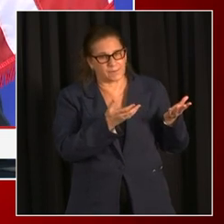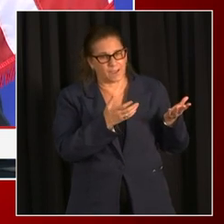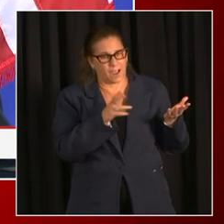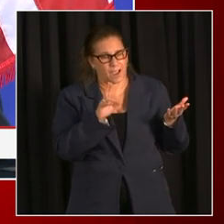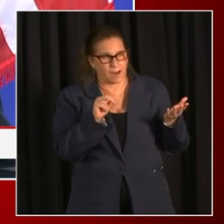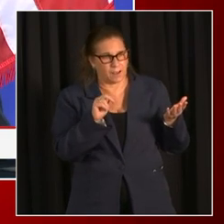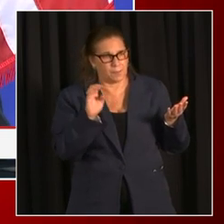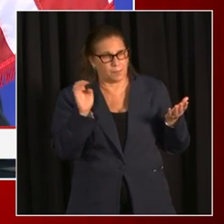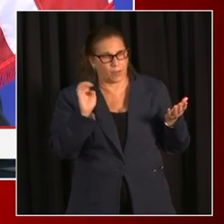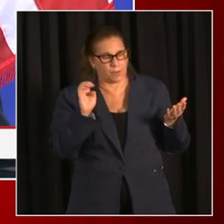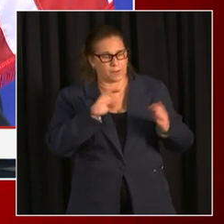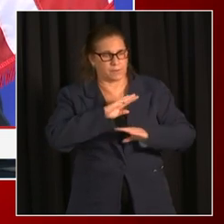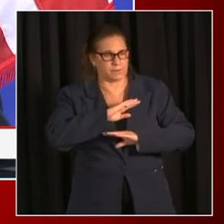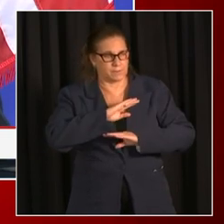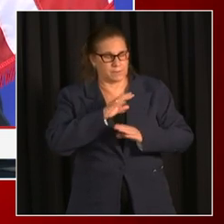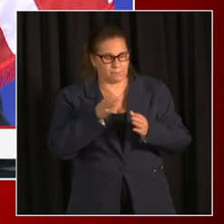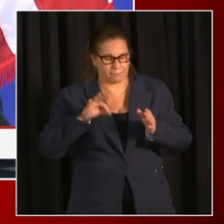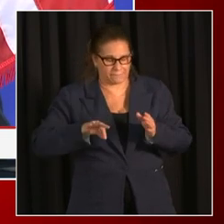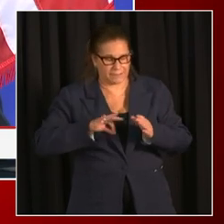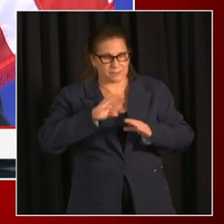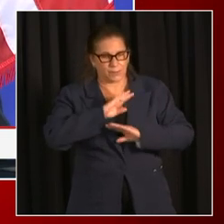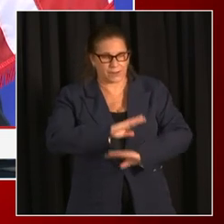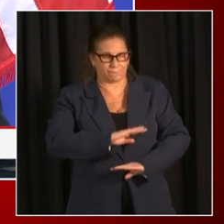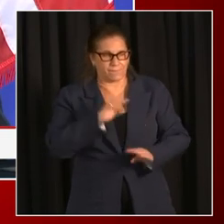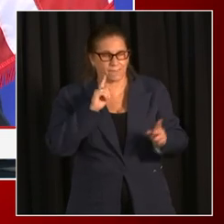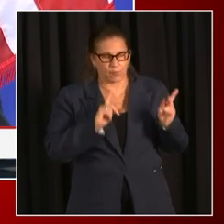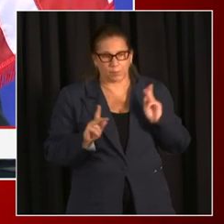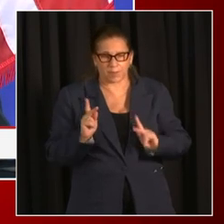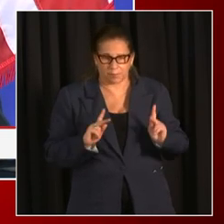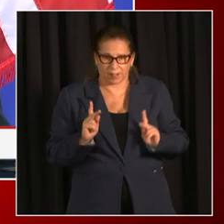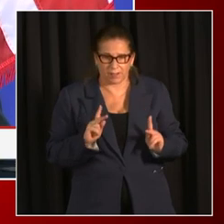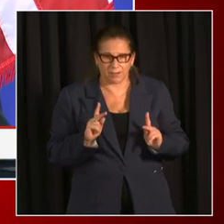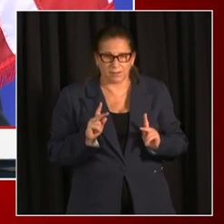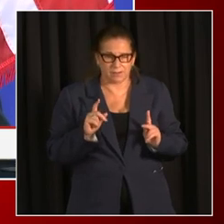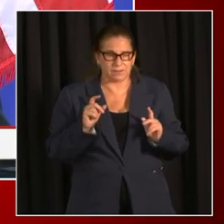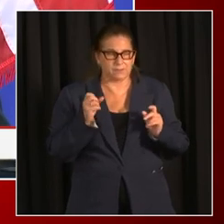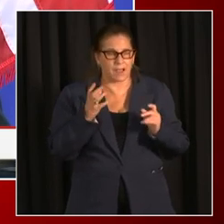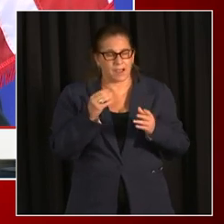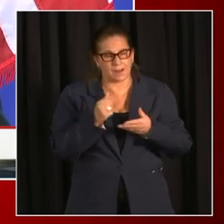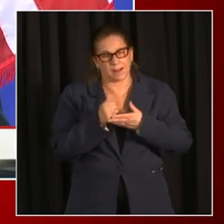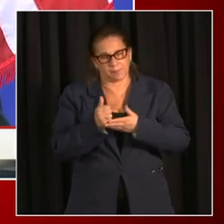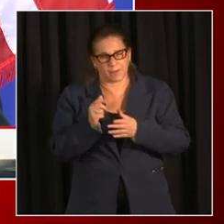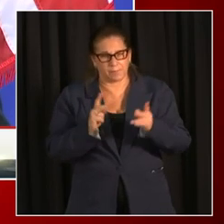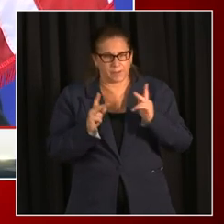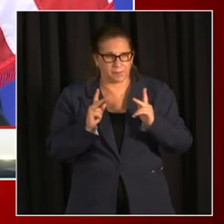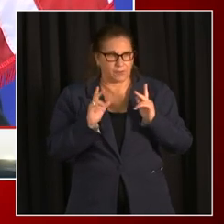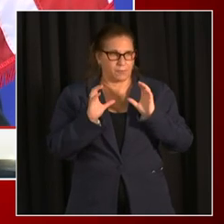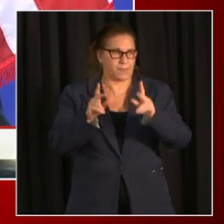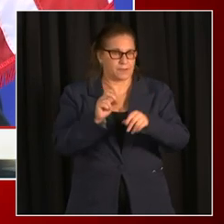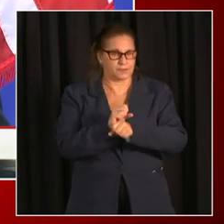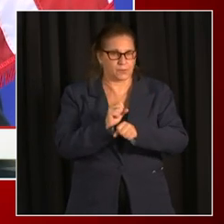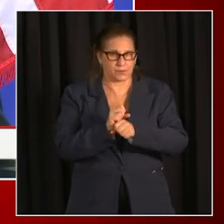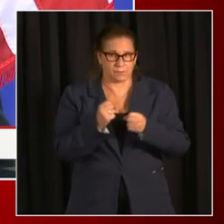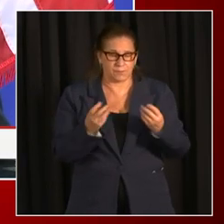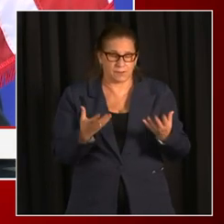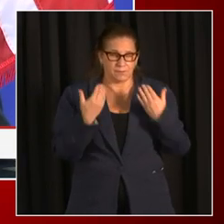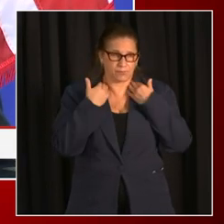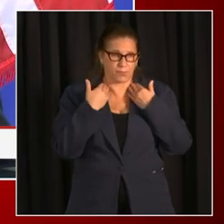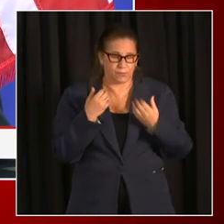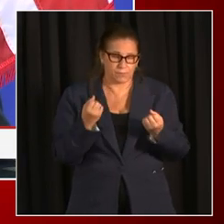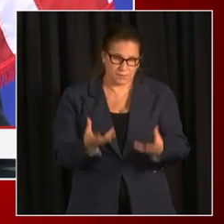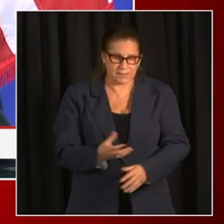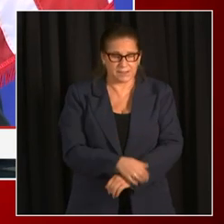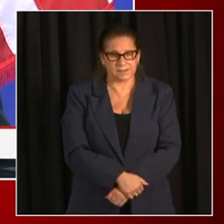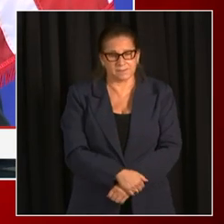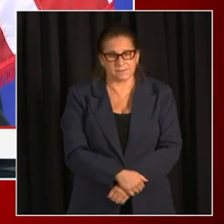unemployment relief for people who can't go back to work. Their jobs don't exist, and they need that support. So